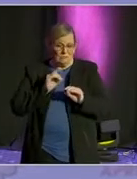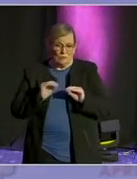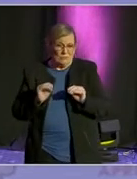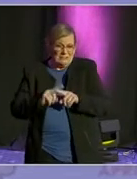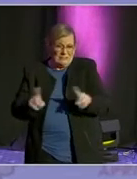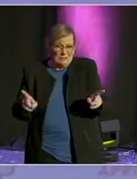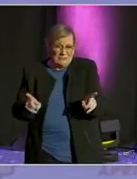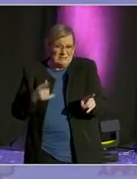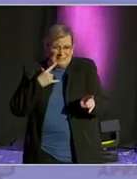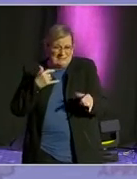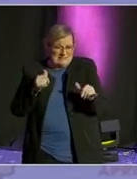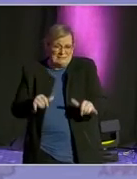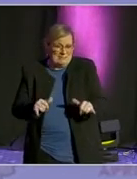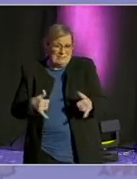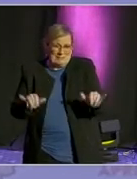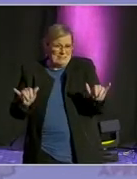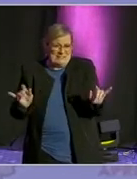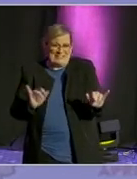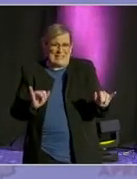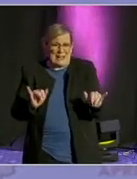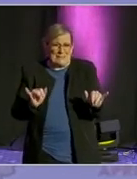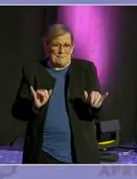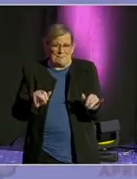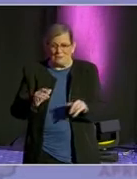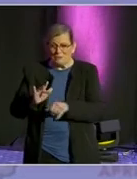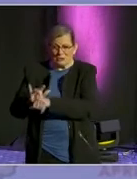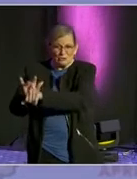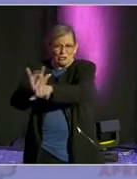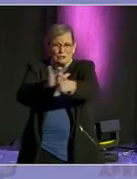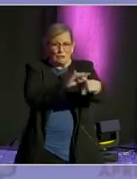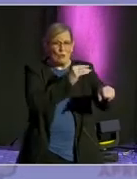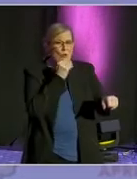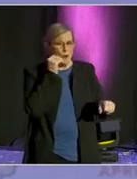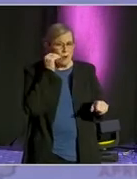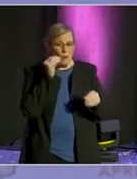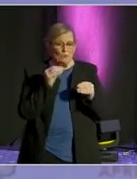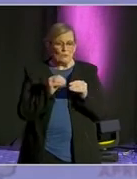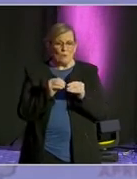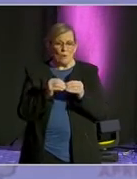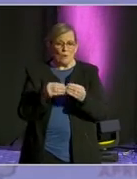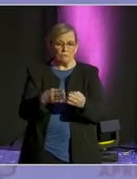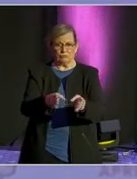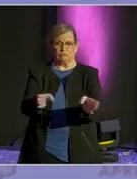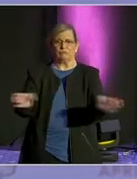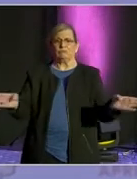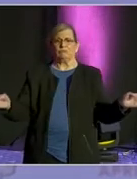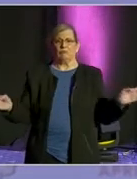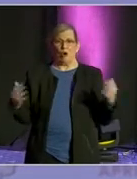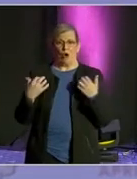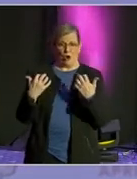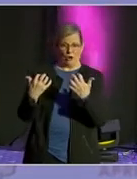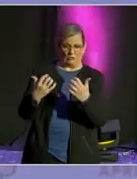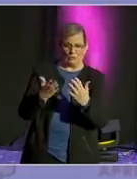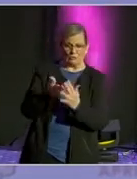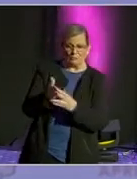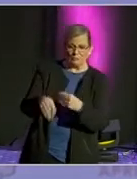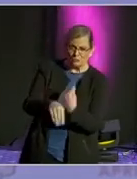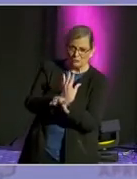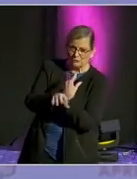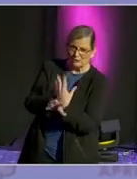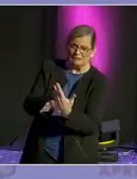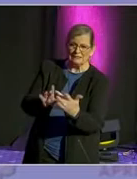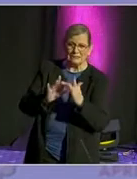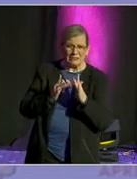reach into many homes, but also reach a broader audience, both digitally and also through the